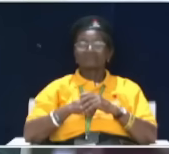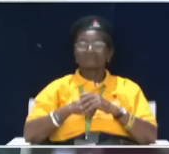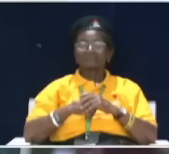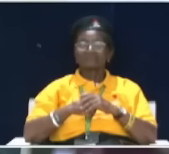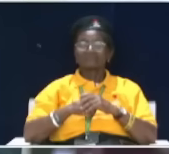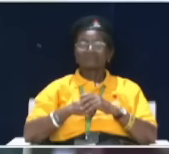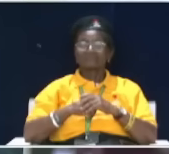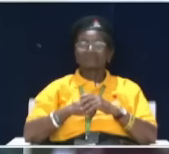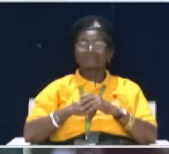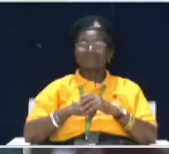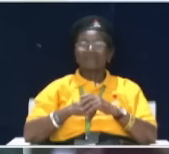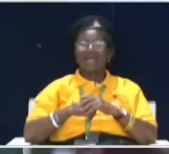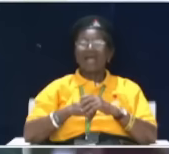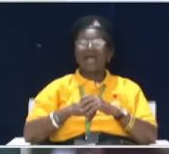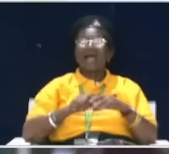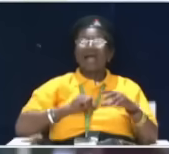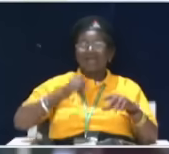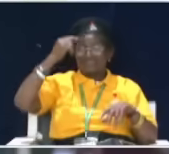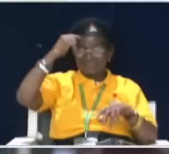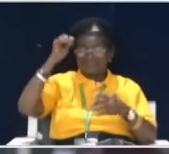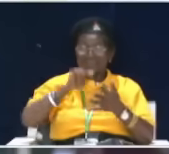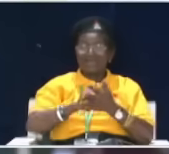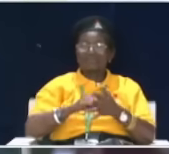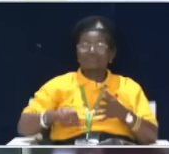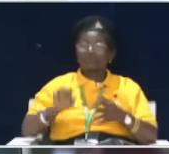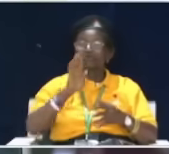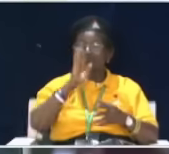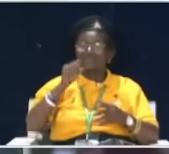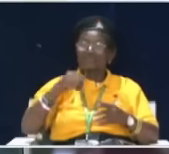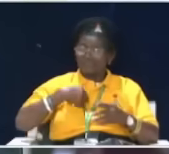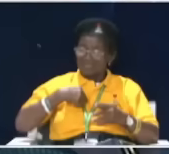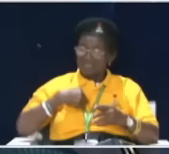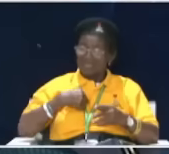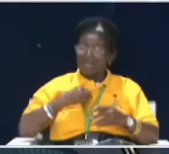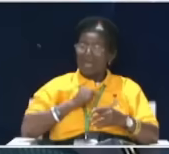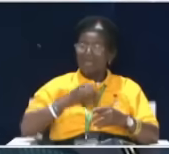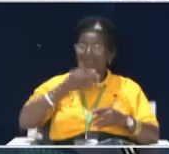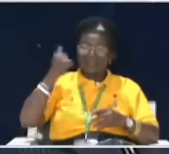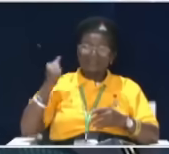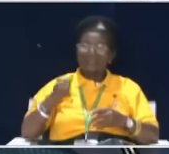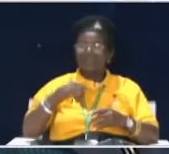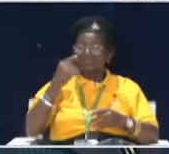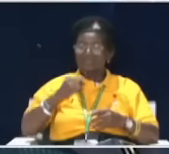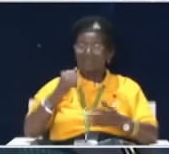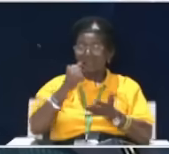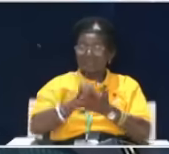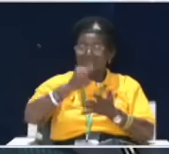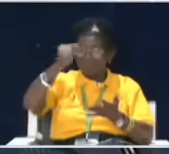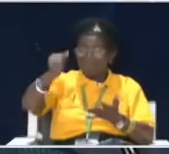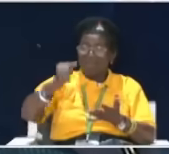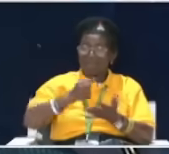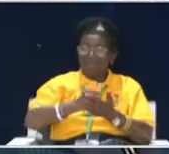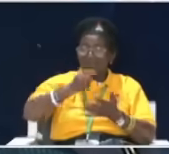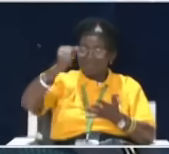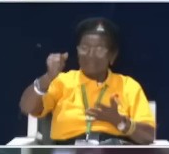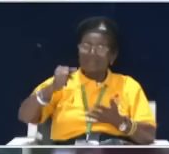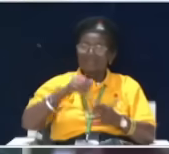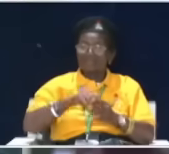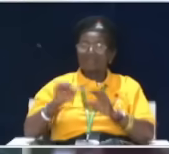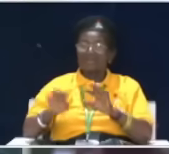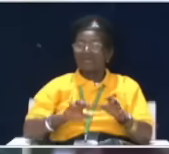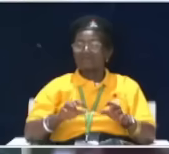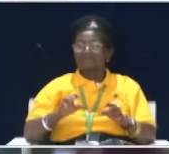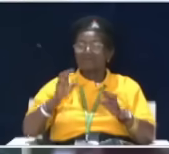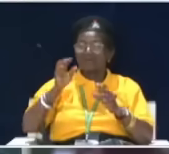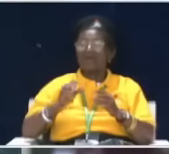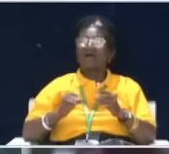I think that should be me too, so I better say amen to that. Emi ni Olorun ba wi nibe yen nitori na mo si ami nla. In Acts of the